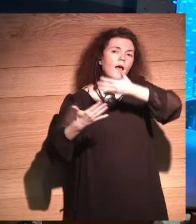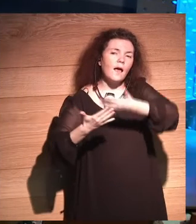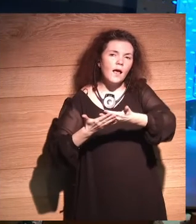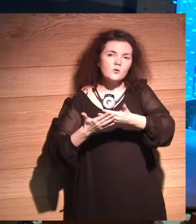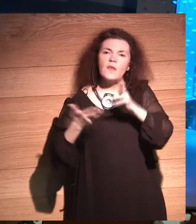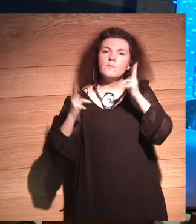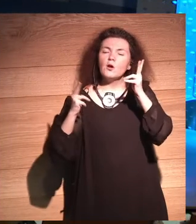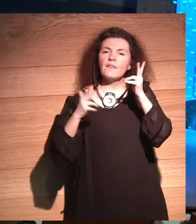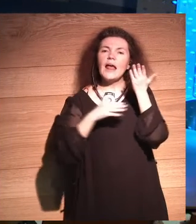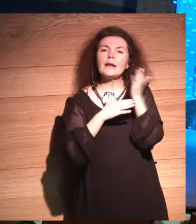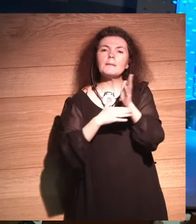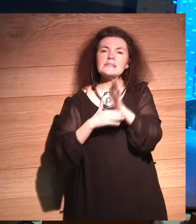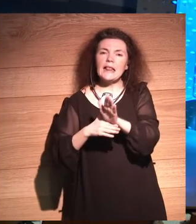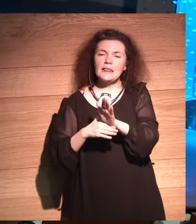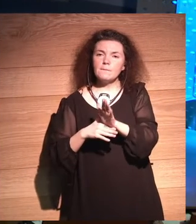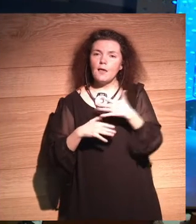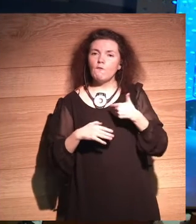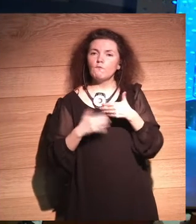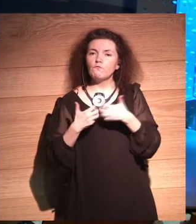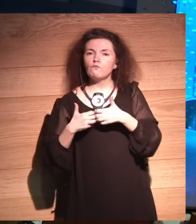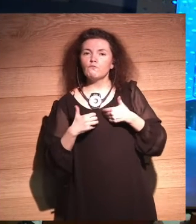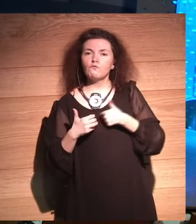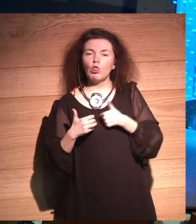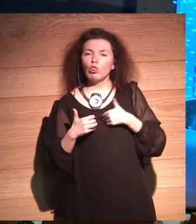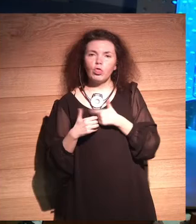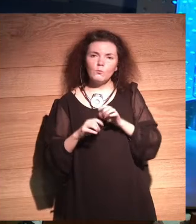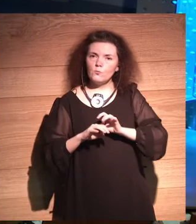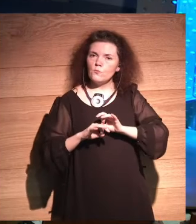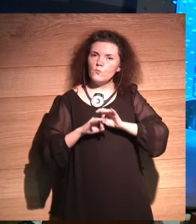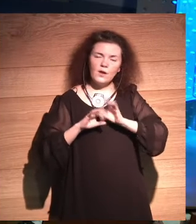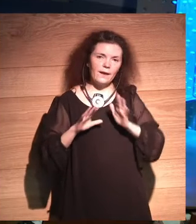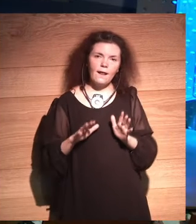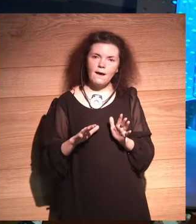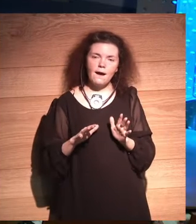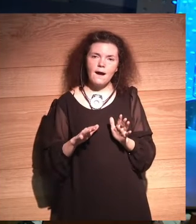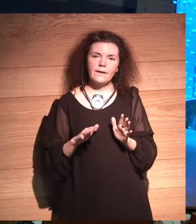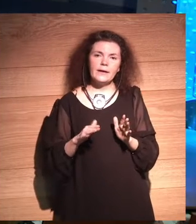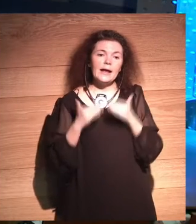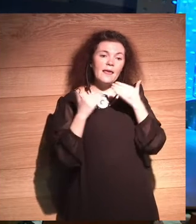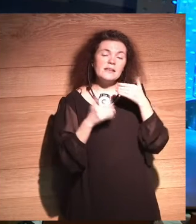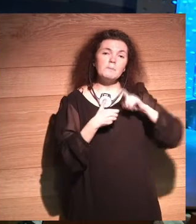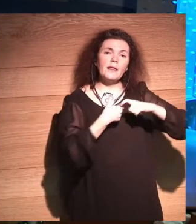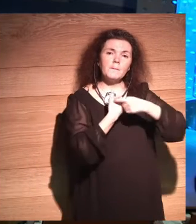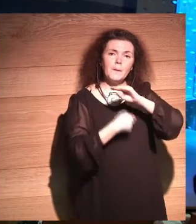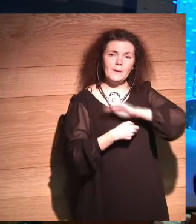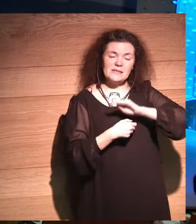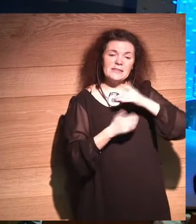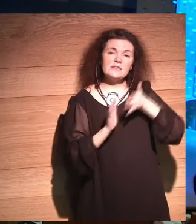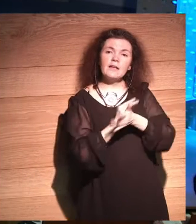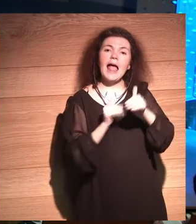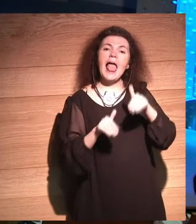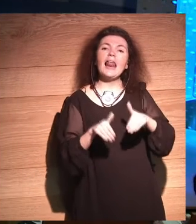for a long time, is representative democracy. There is a very clear function of representation through a